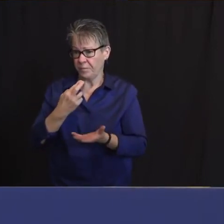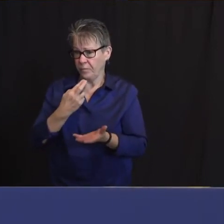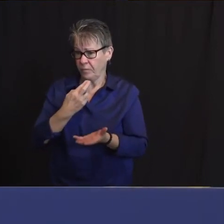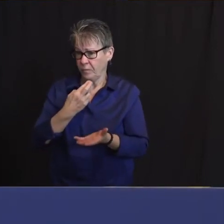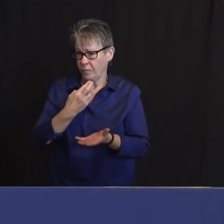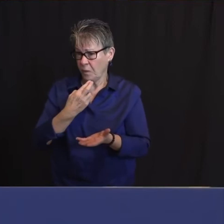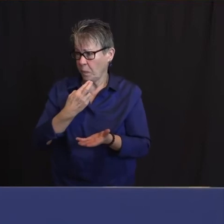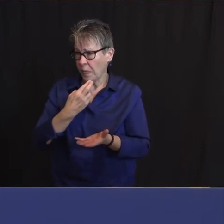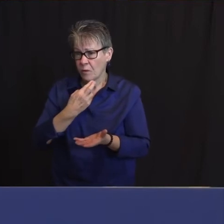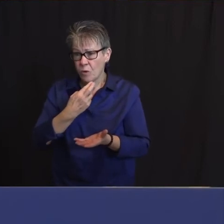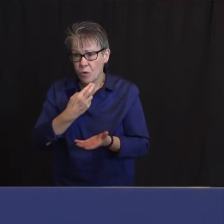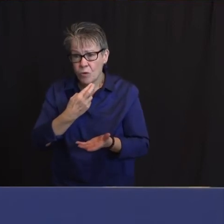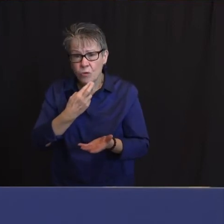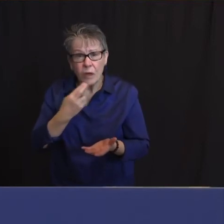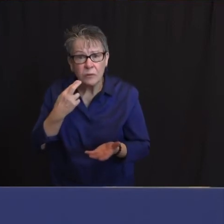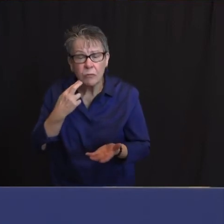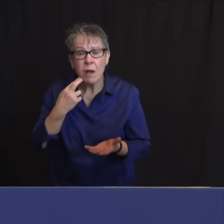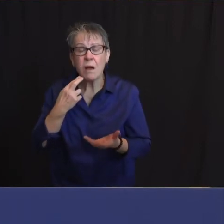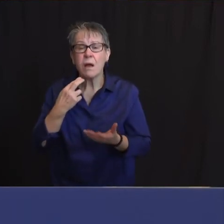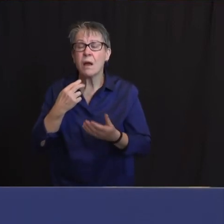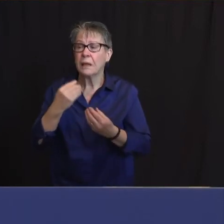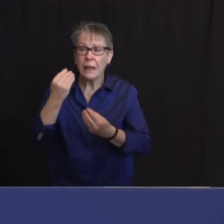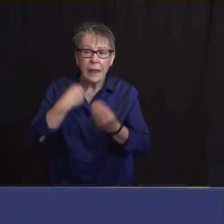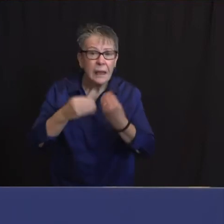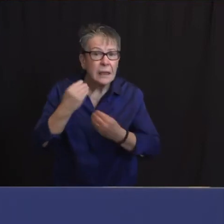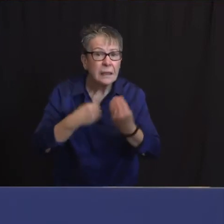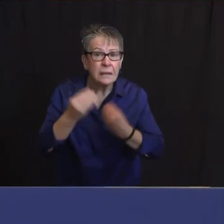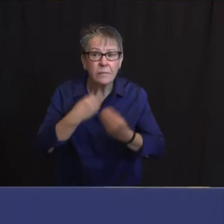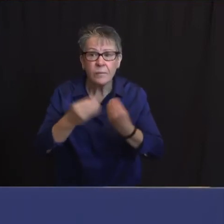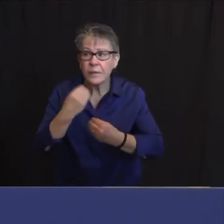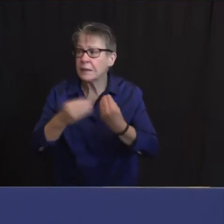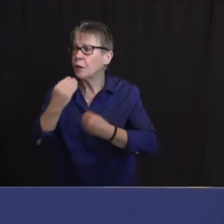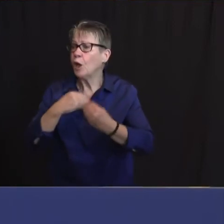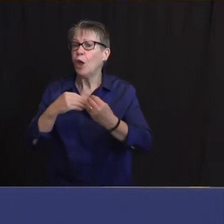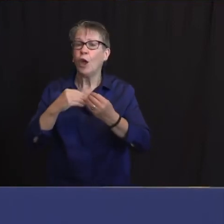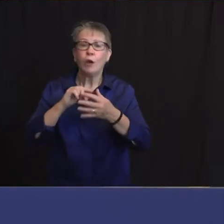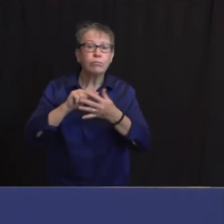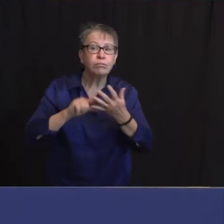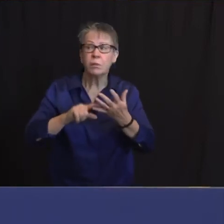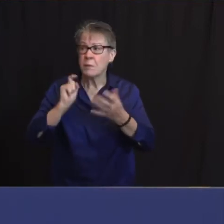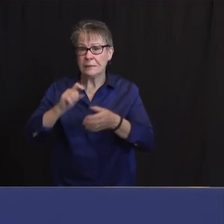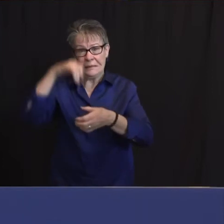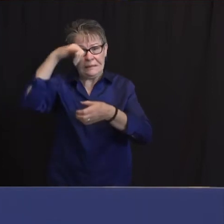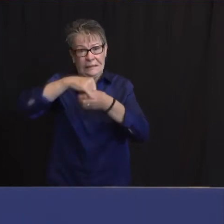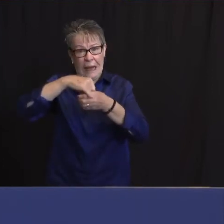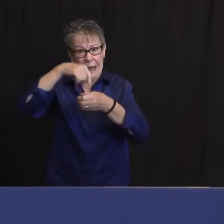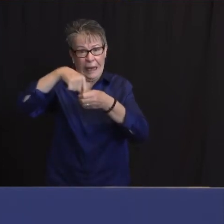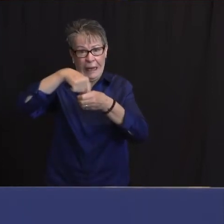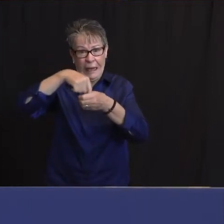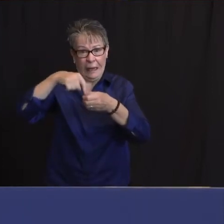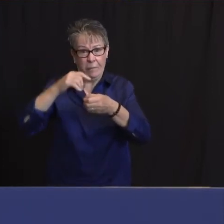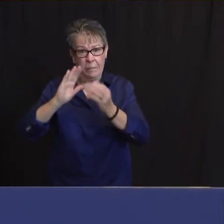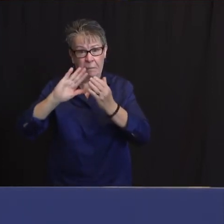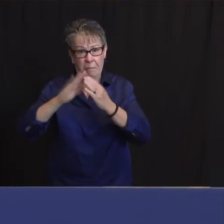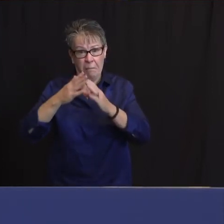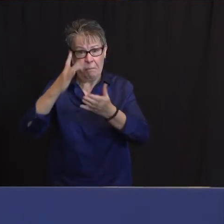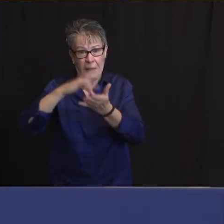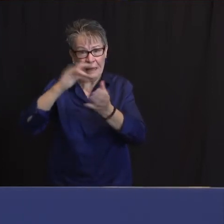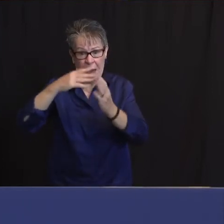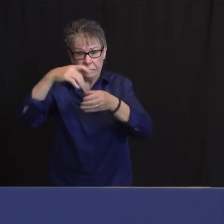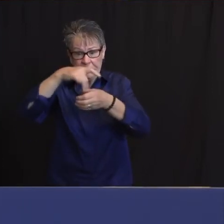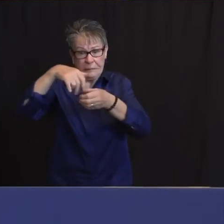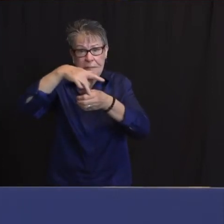that tie-in is not hard and fast. I can drive up to Bergen County if I wanted to. So that's why the regionalization piece has been both